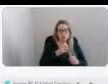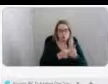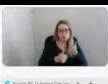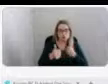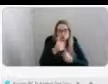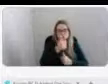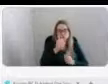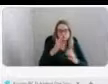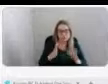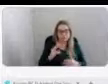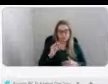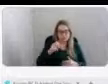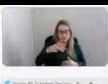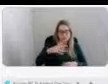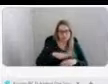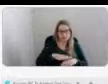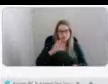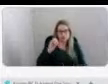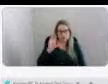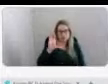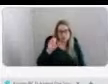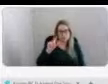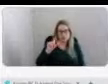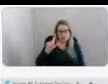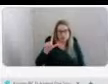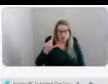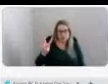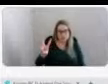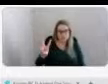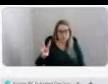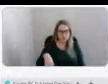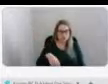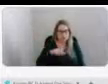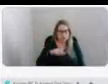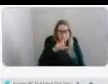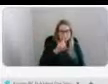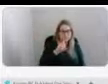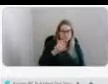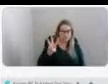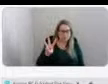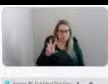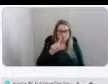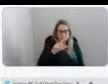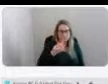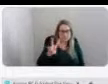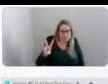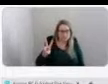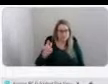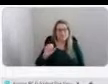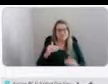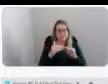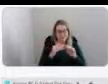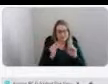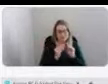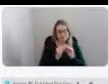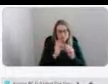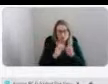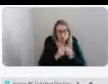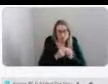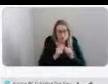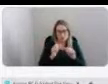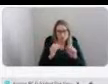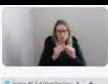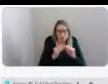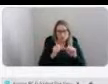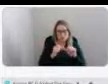27th for ld6 and ld7 which are fairer more competitive more contiguous